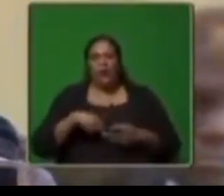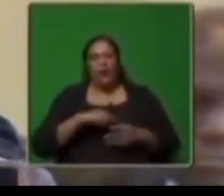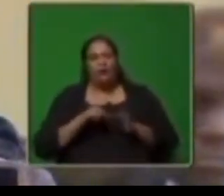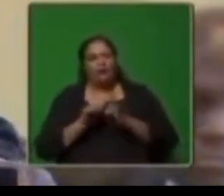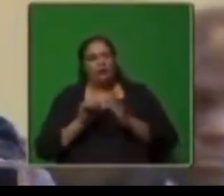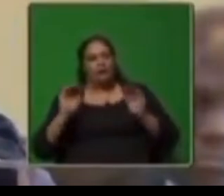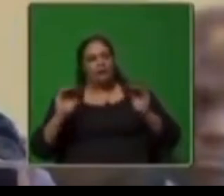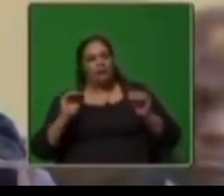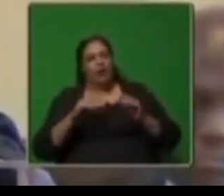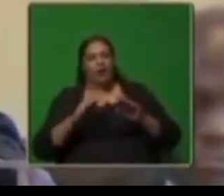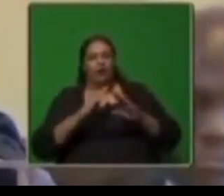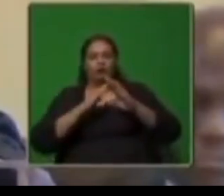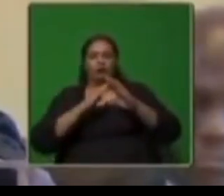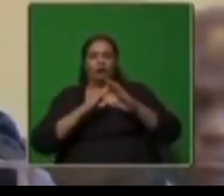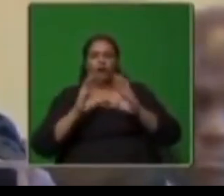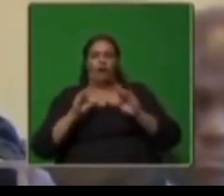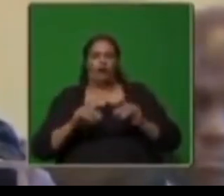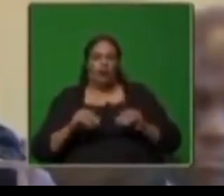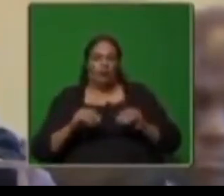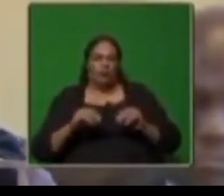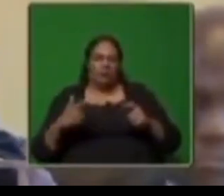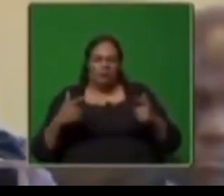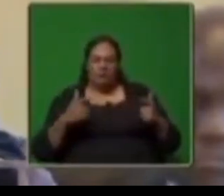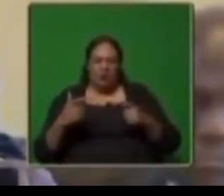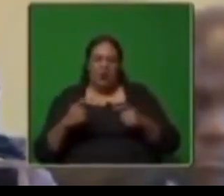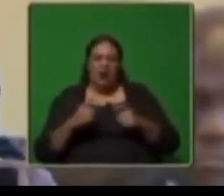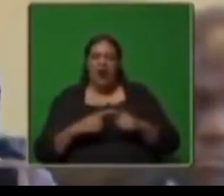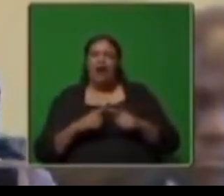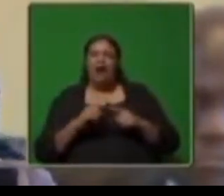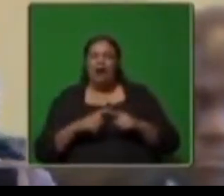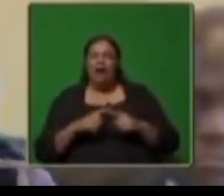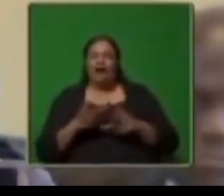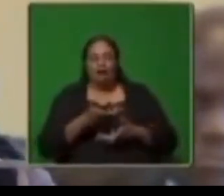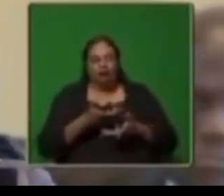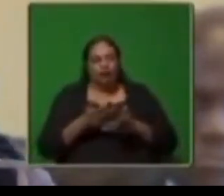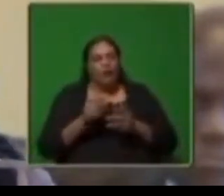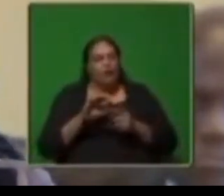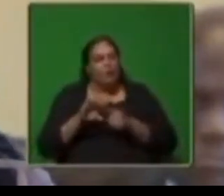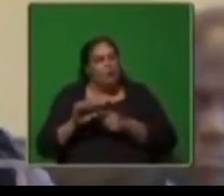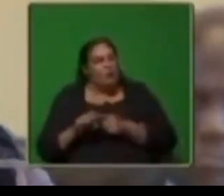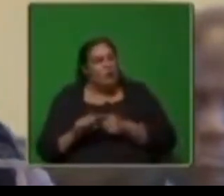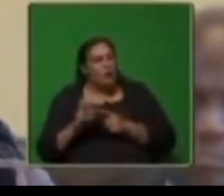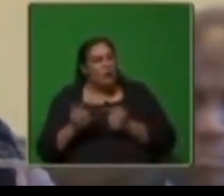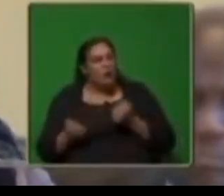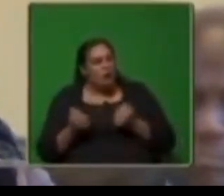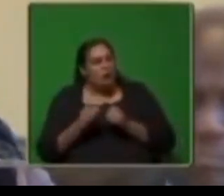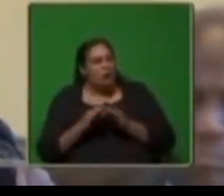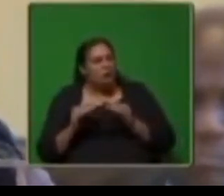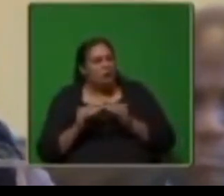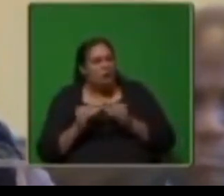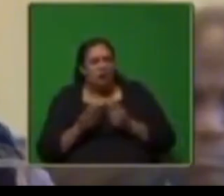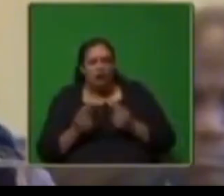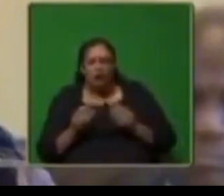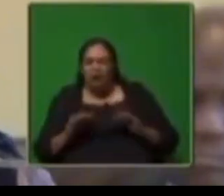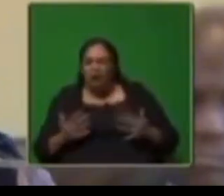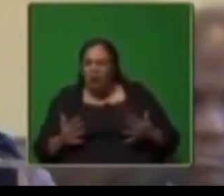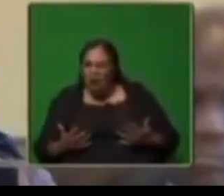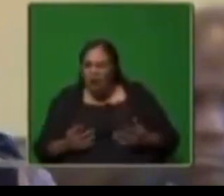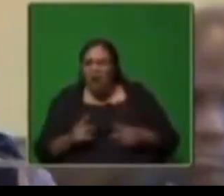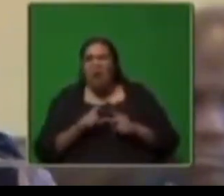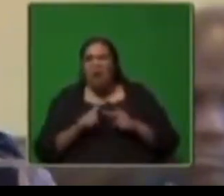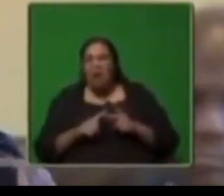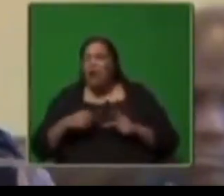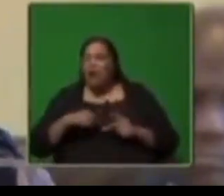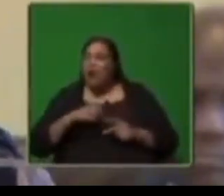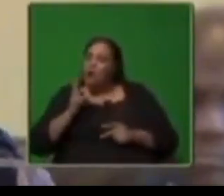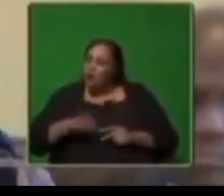call for a ceasefire and a resumption of talks to find a just and enduring solution, and